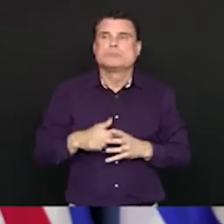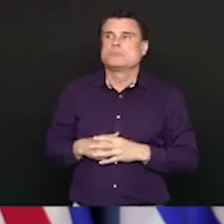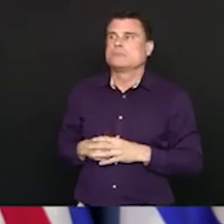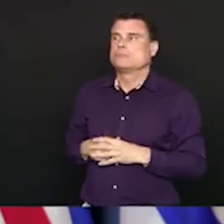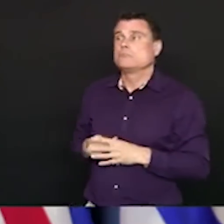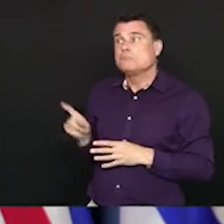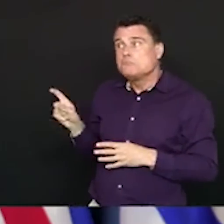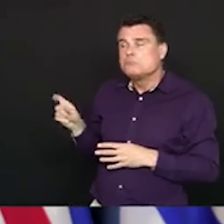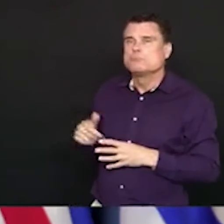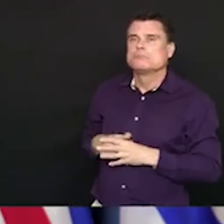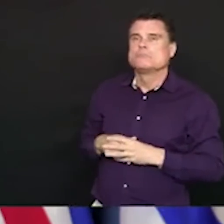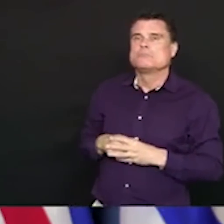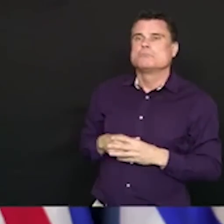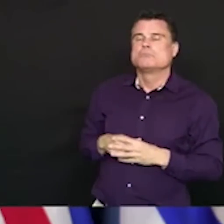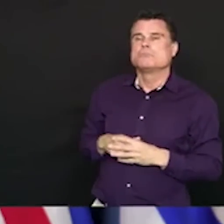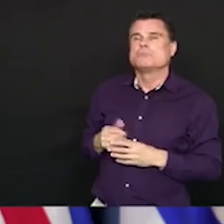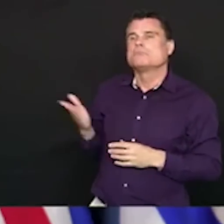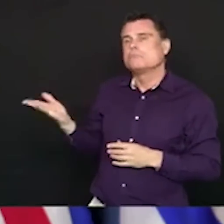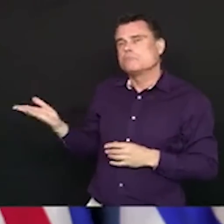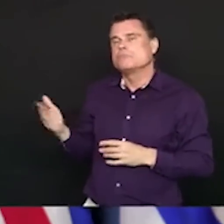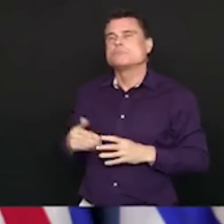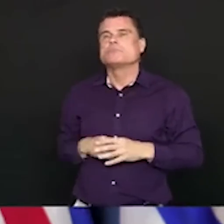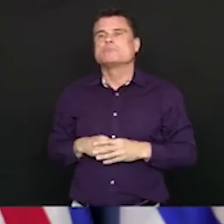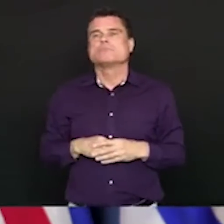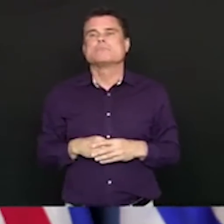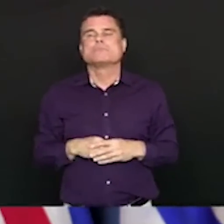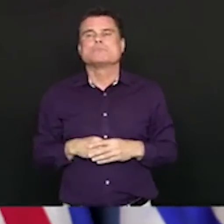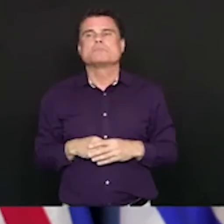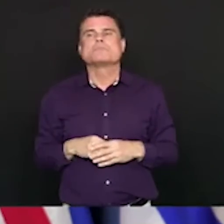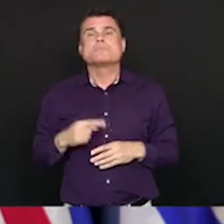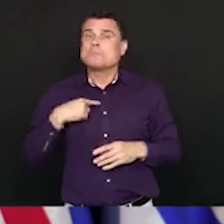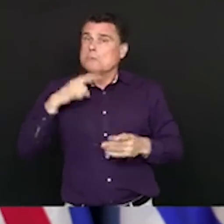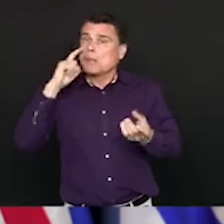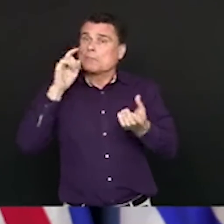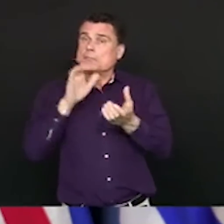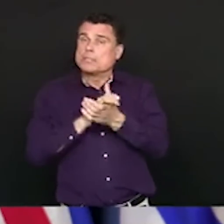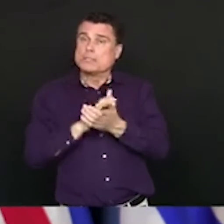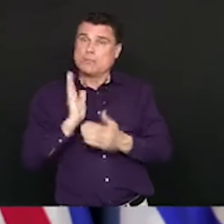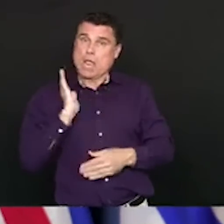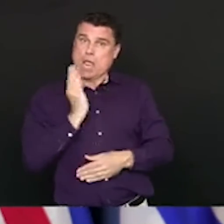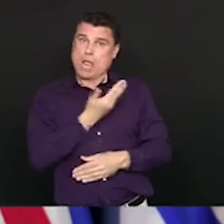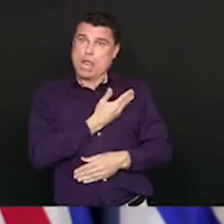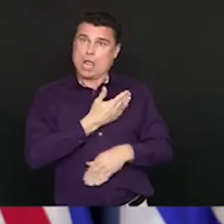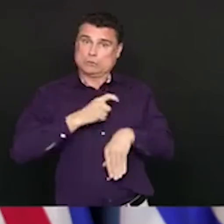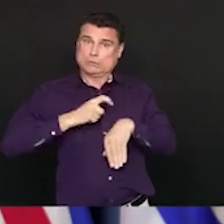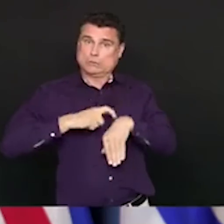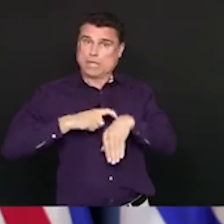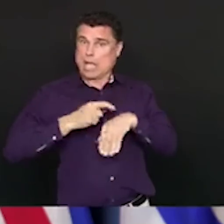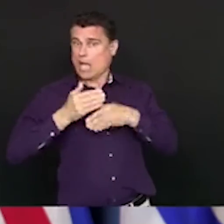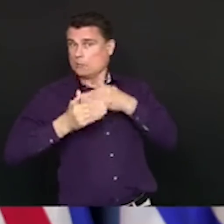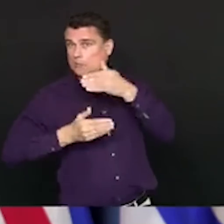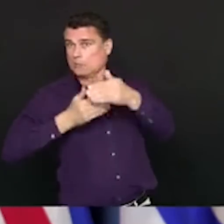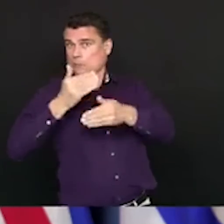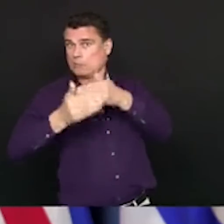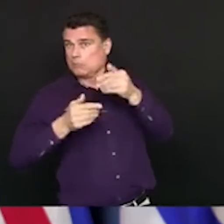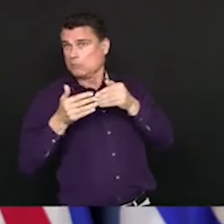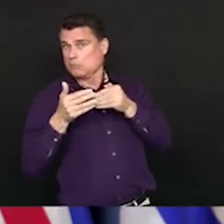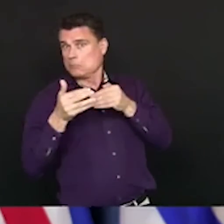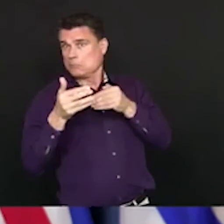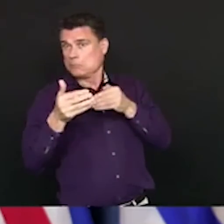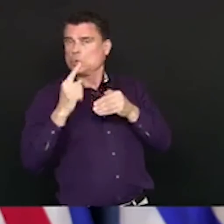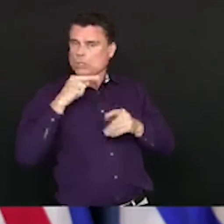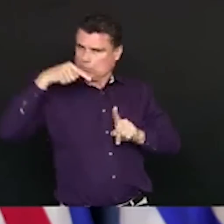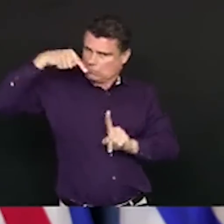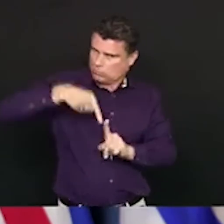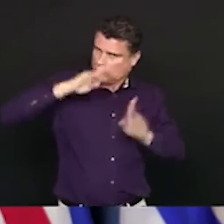that we are on our own timeline. We have been from the beginning. We saw this early, we've addressed it early,